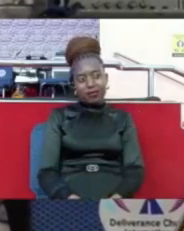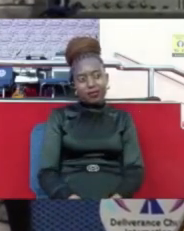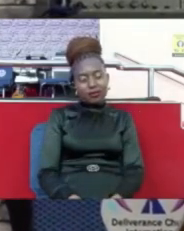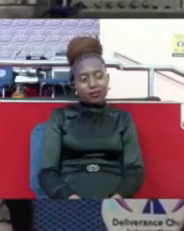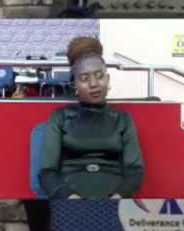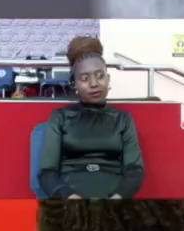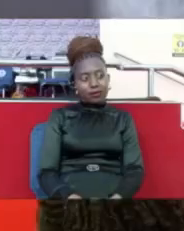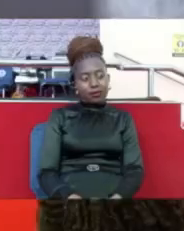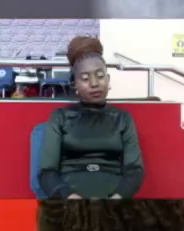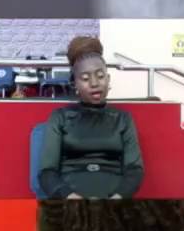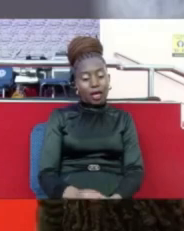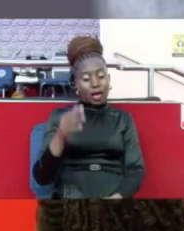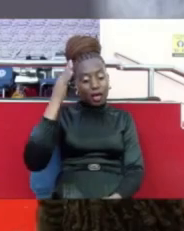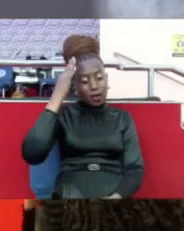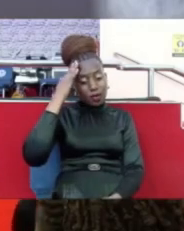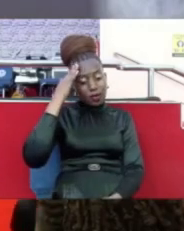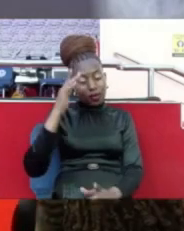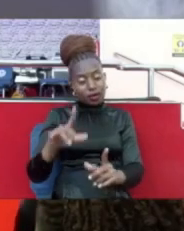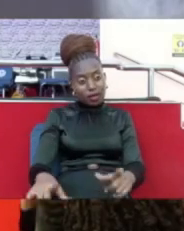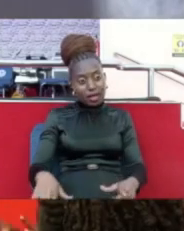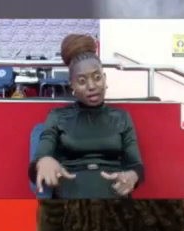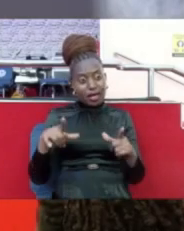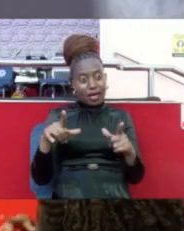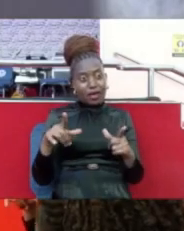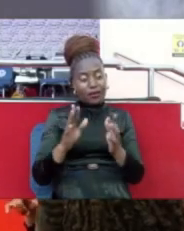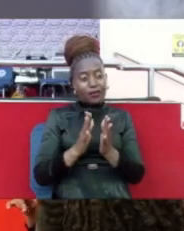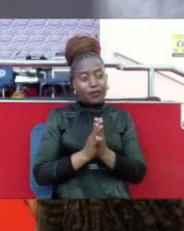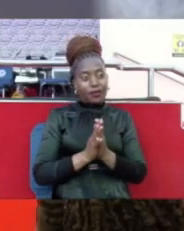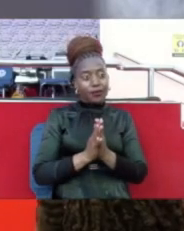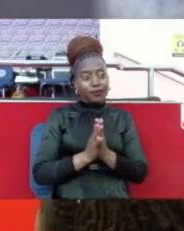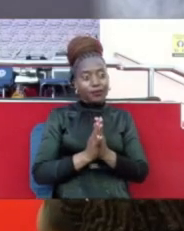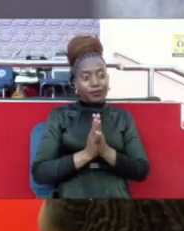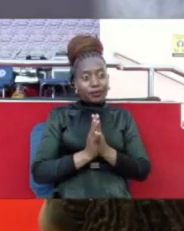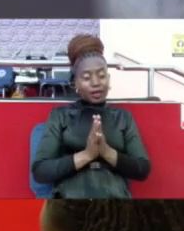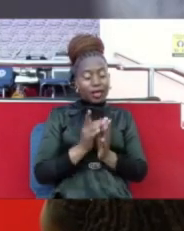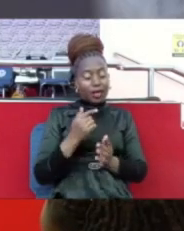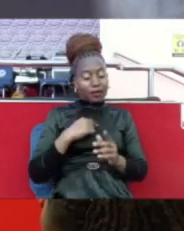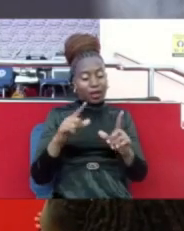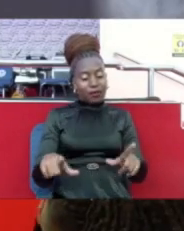Do you know this life? I at 68, I realize that